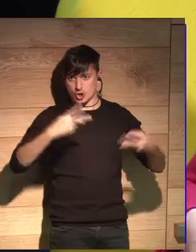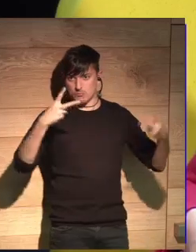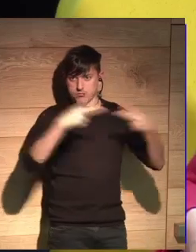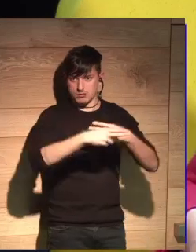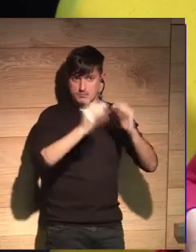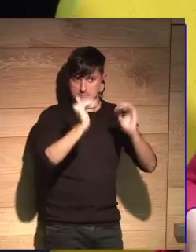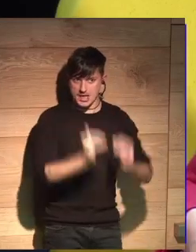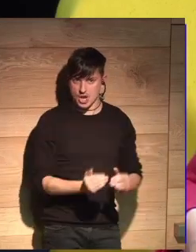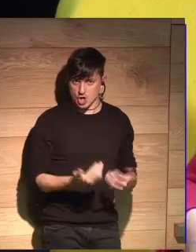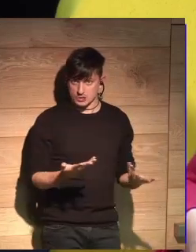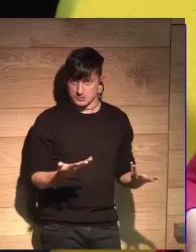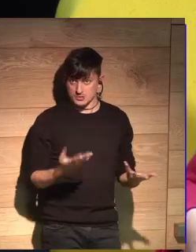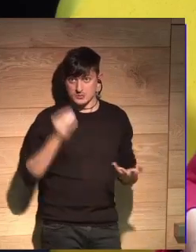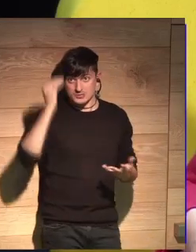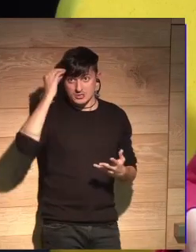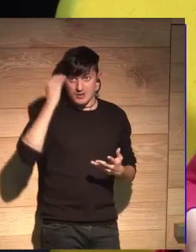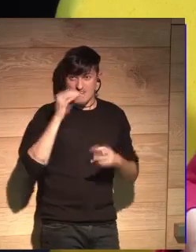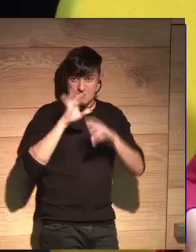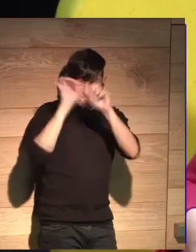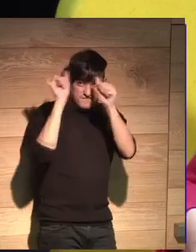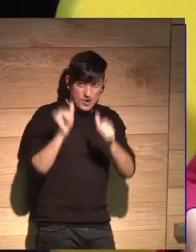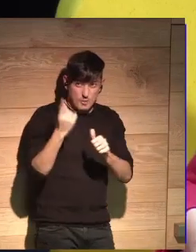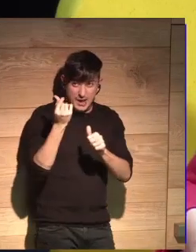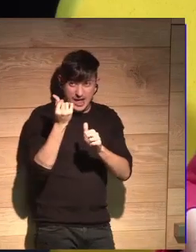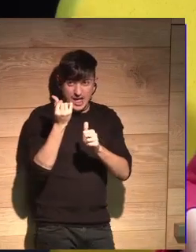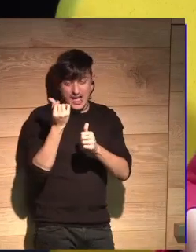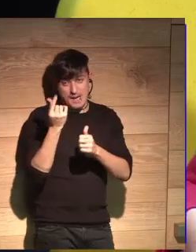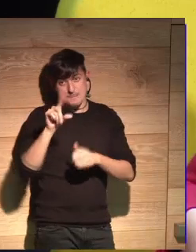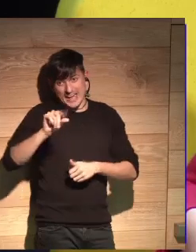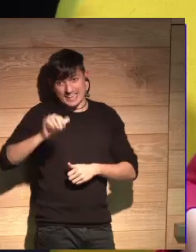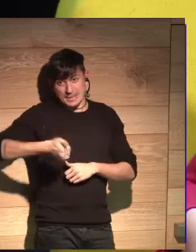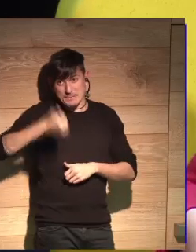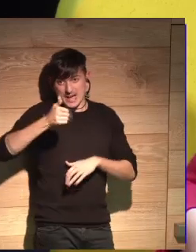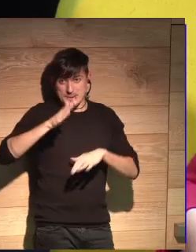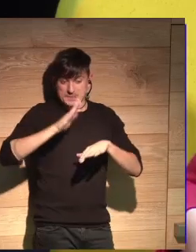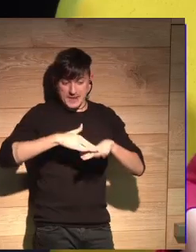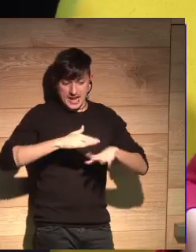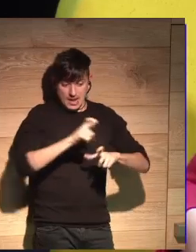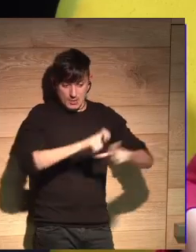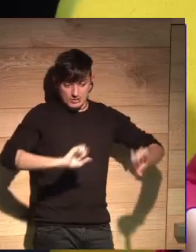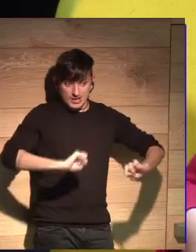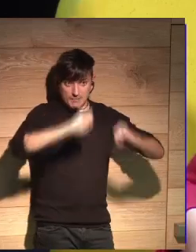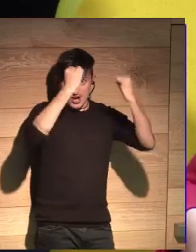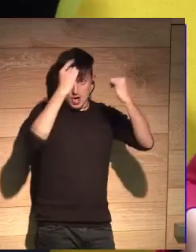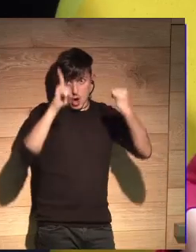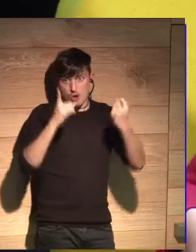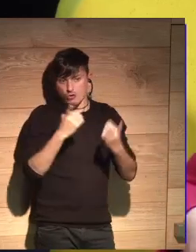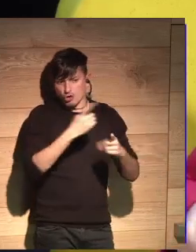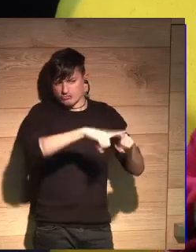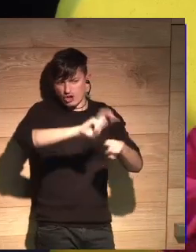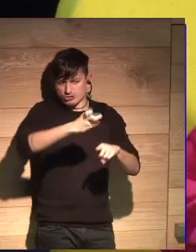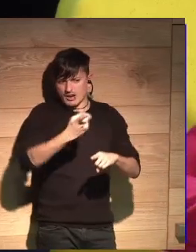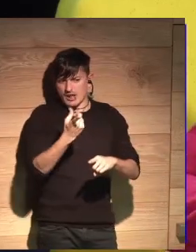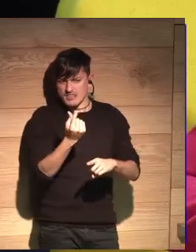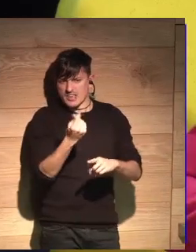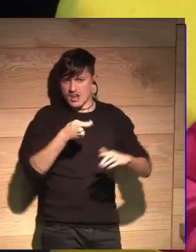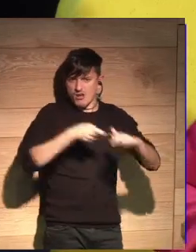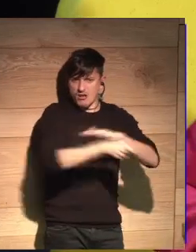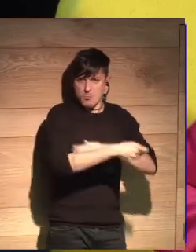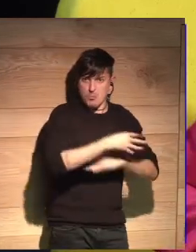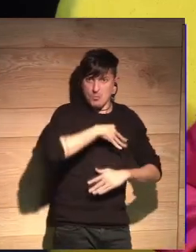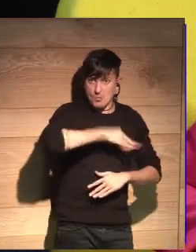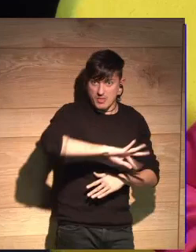humanity. There are many other things that we can probably spend money on. However, I'm very glad that Elon is spending his money on trying to get